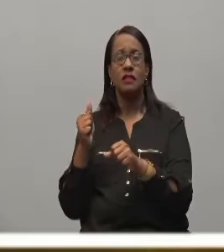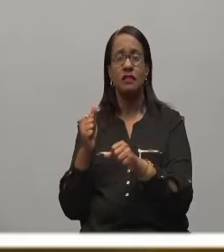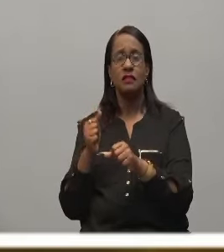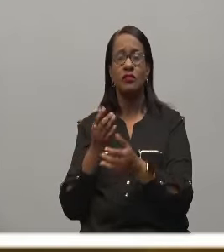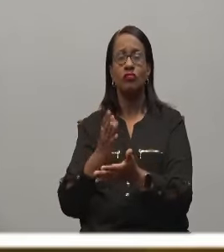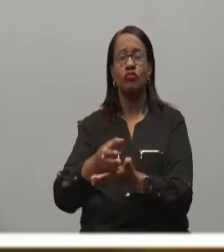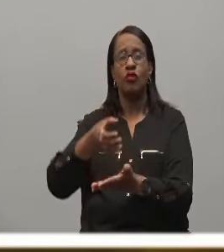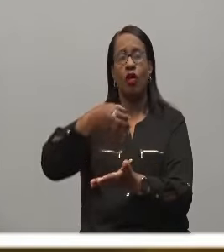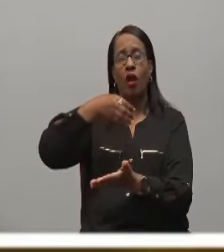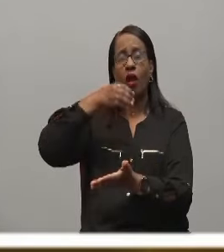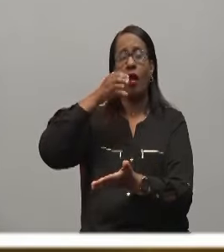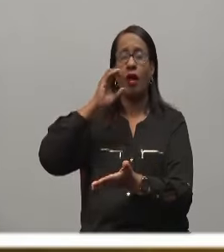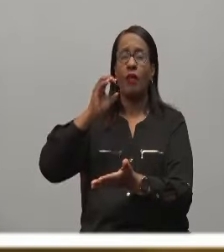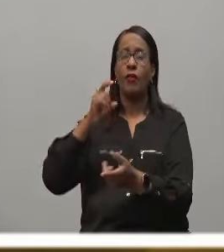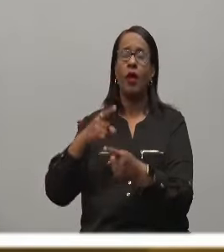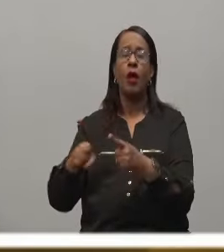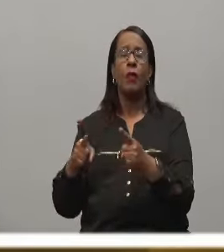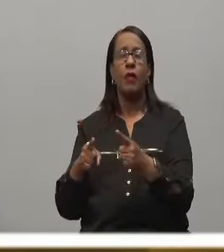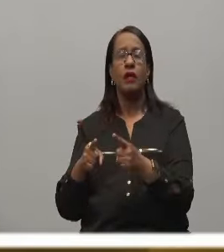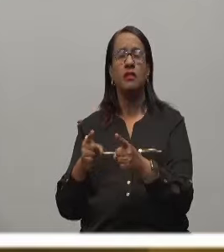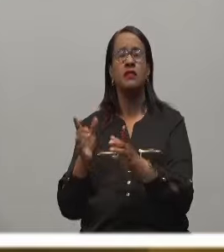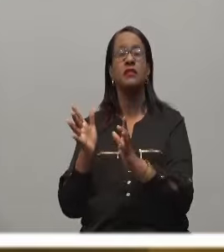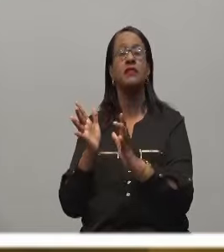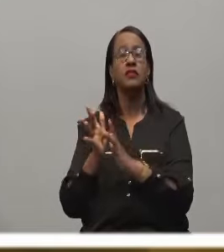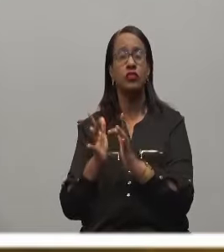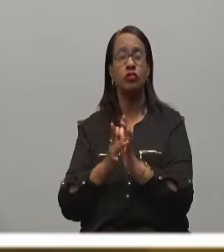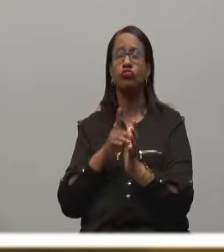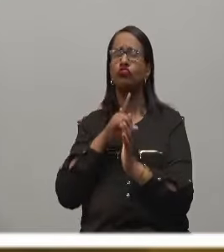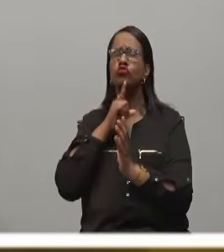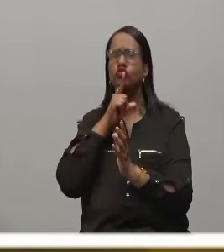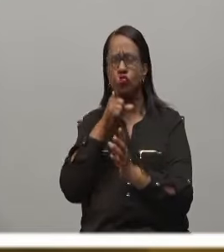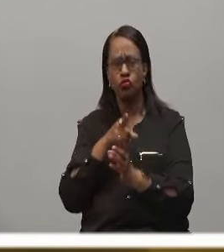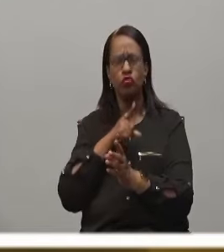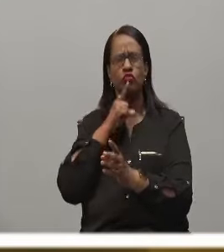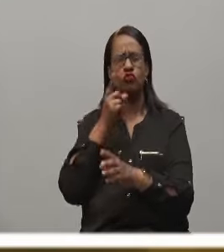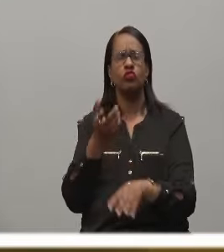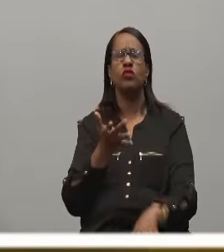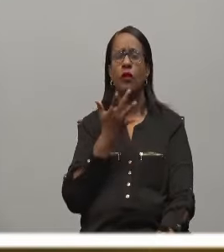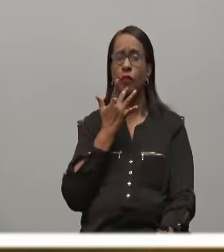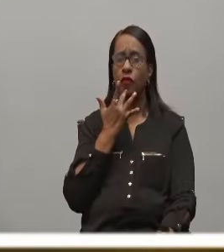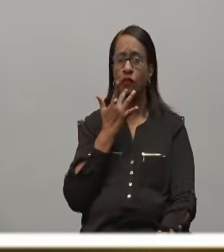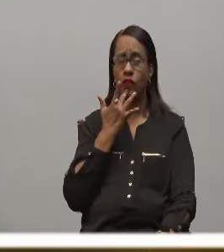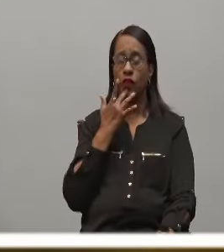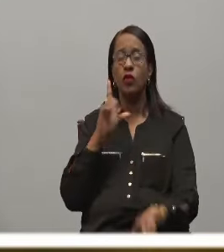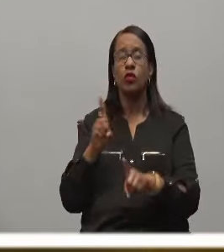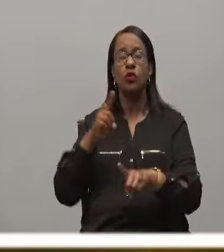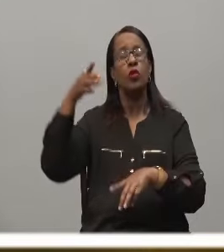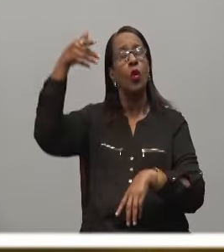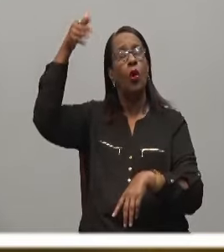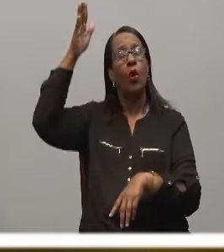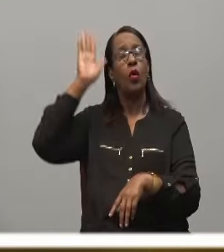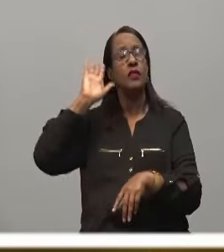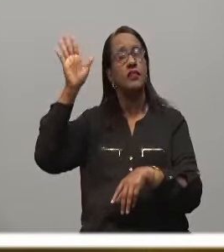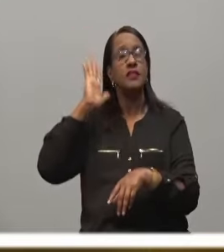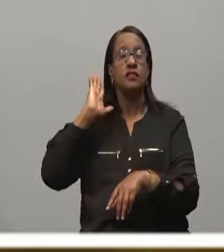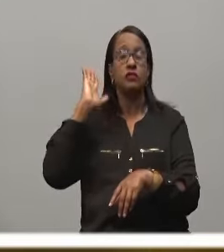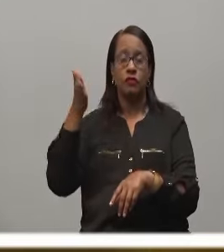God as opposed to doing his own will. And this is what Lent is about. It's